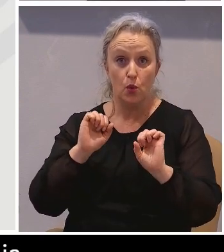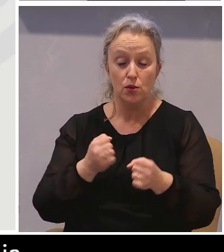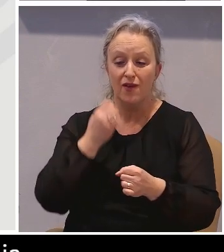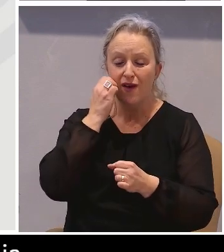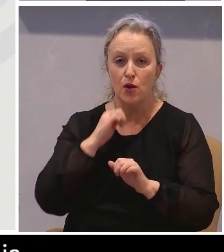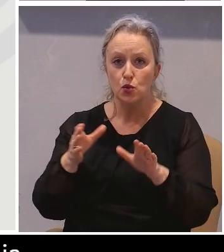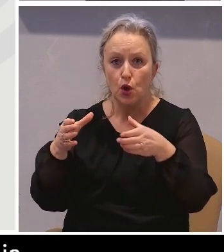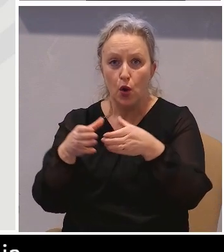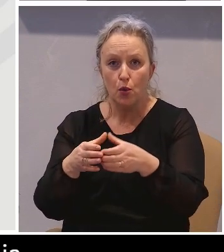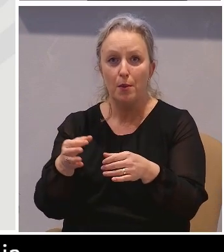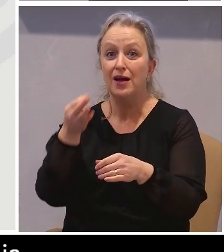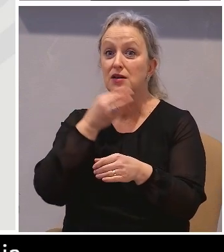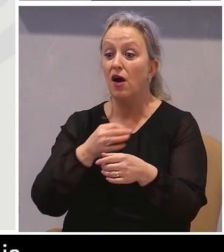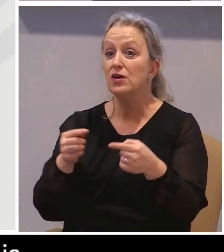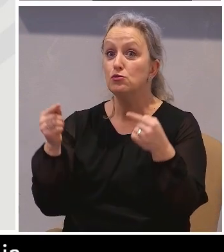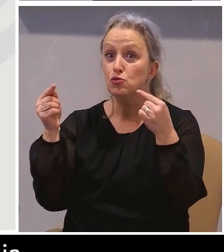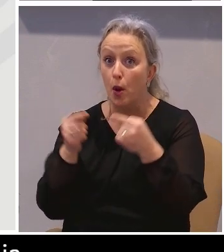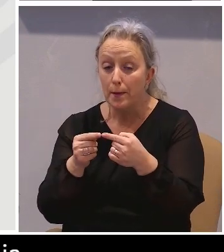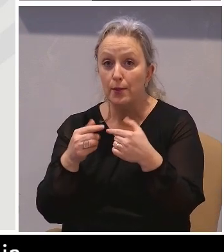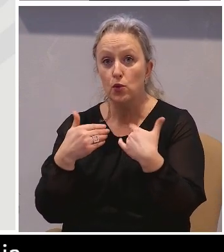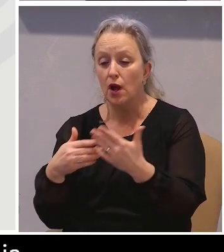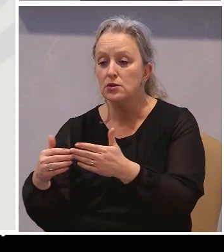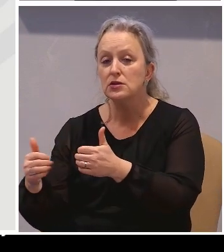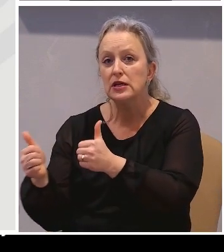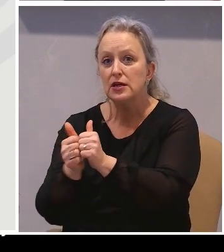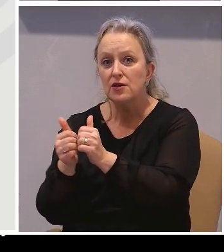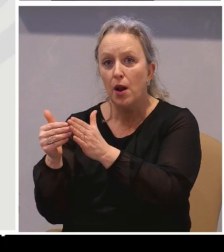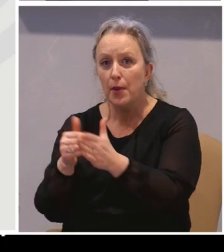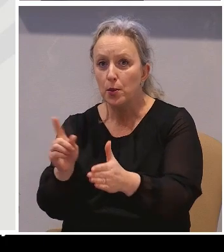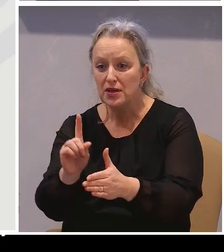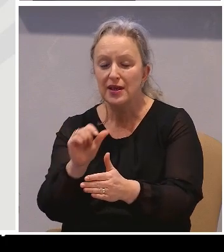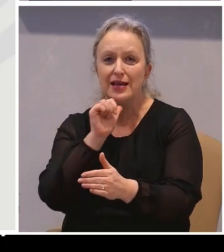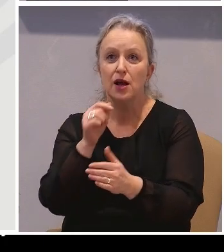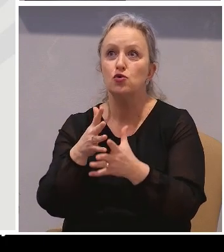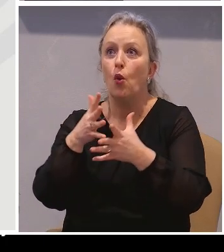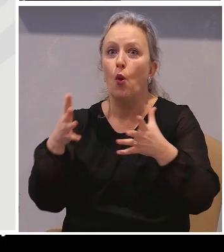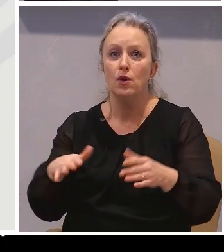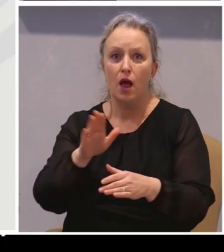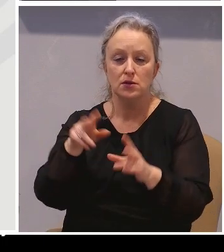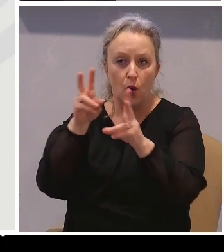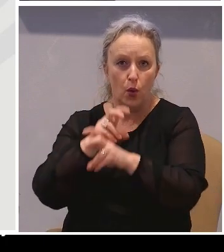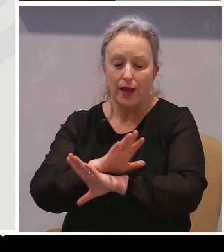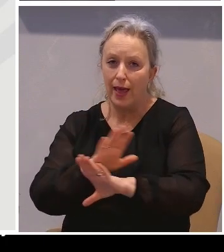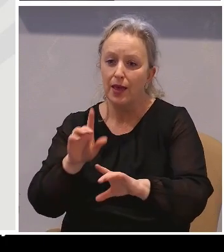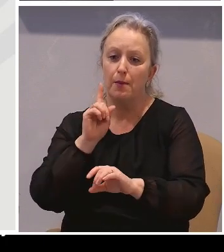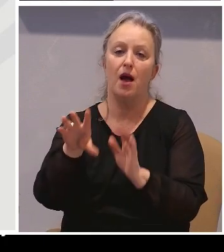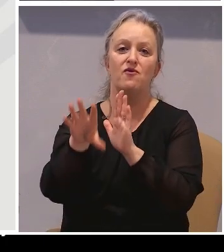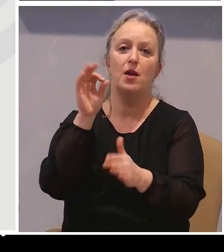To conduct a trial on children to see how a specific medicine works,